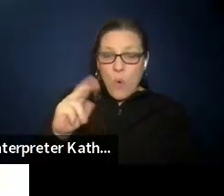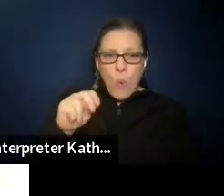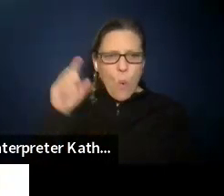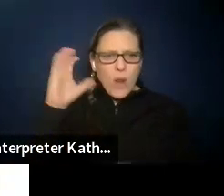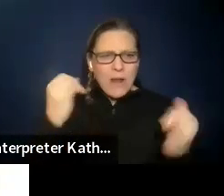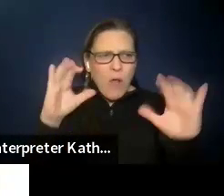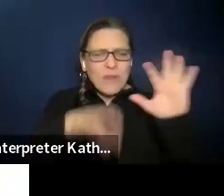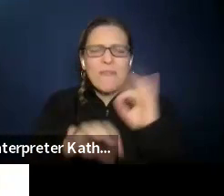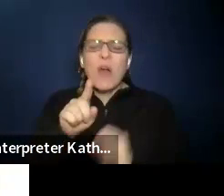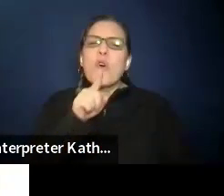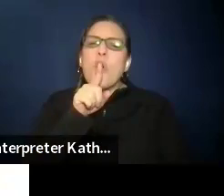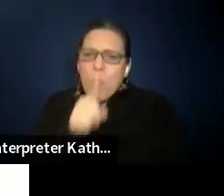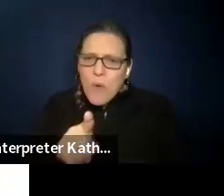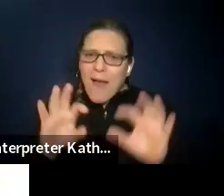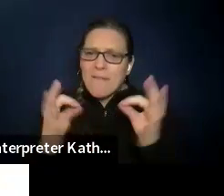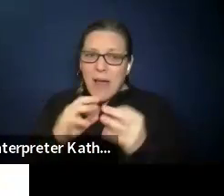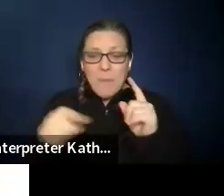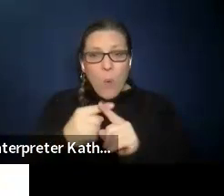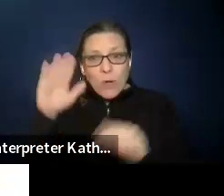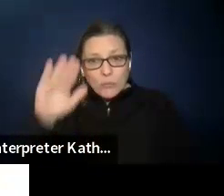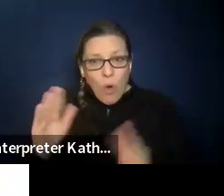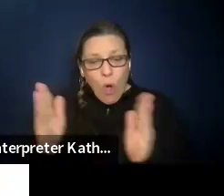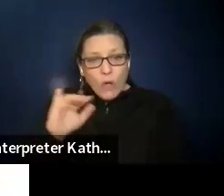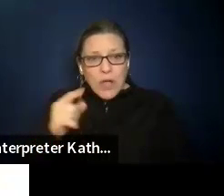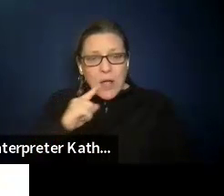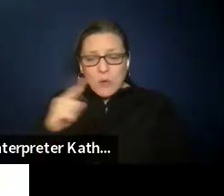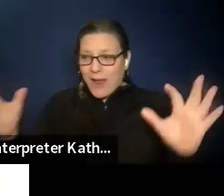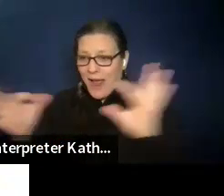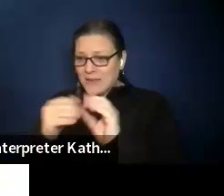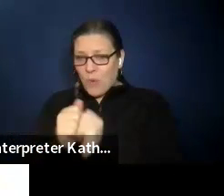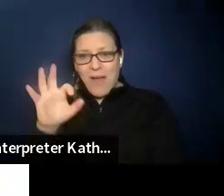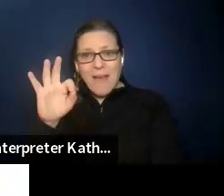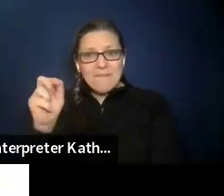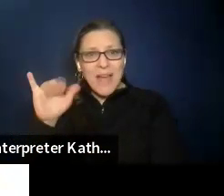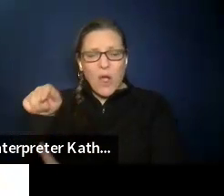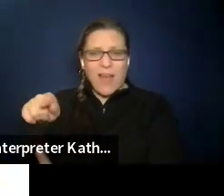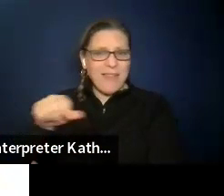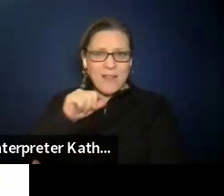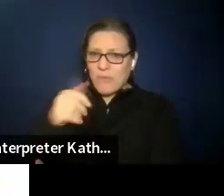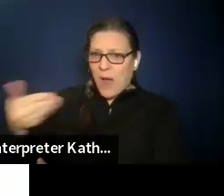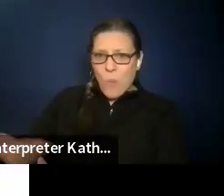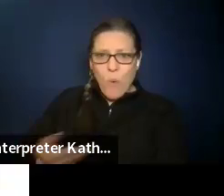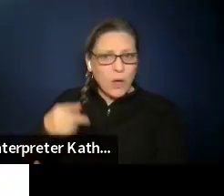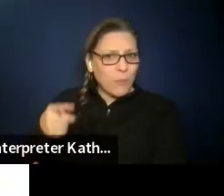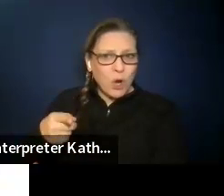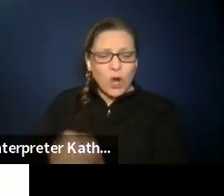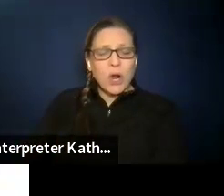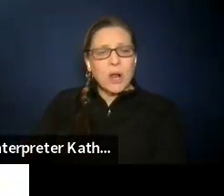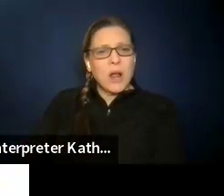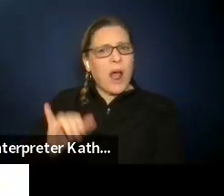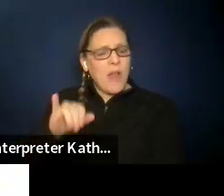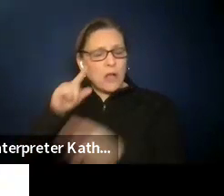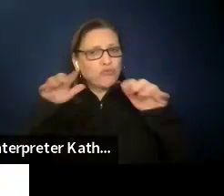real fairy family. But when Tiny Jenny connects with the fairies, they're anything but welcoming to her, which comes as a